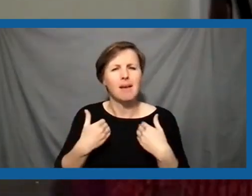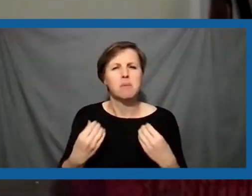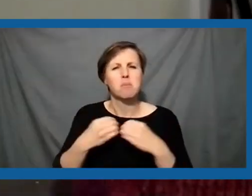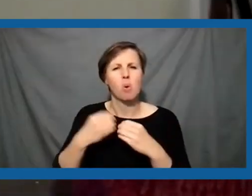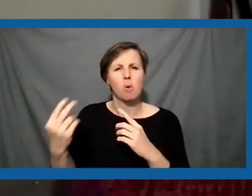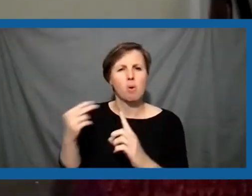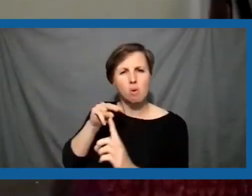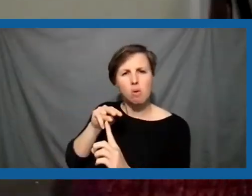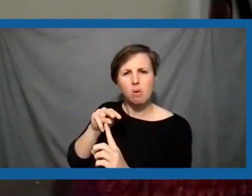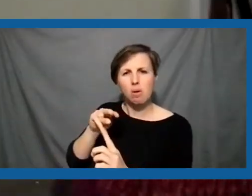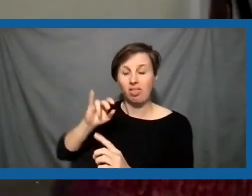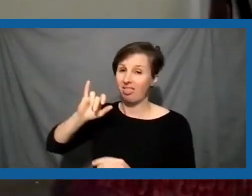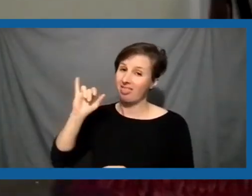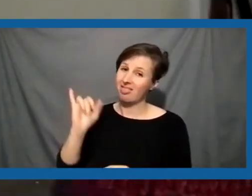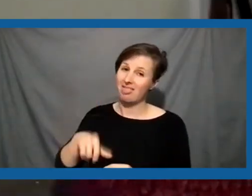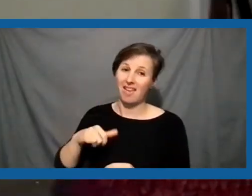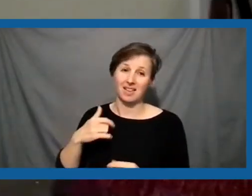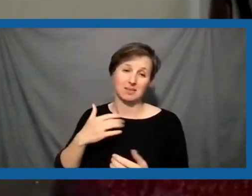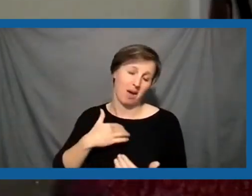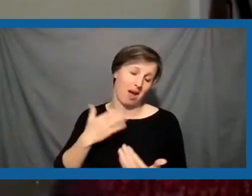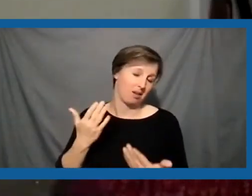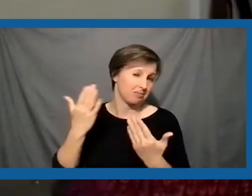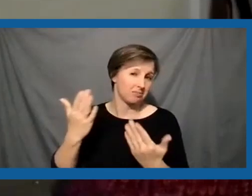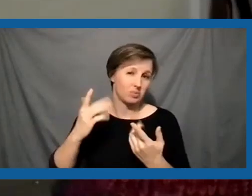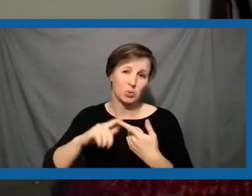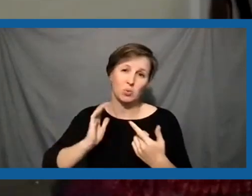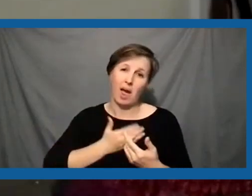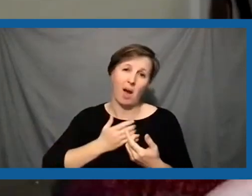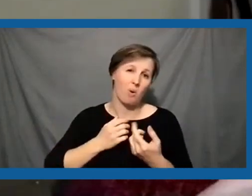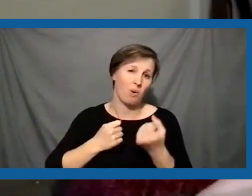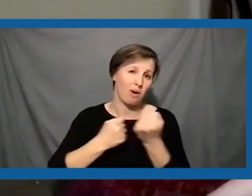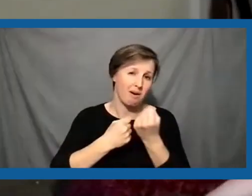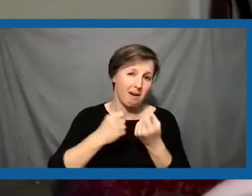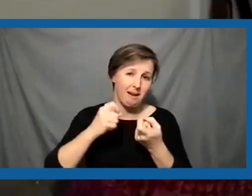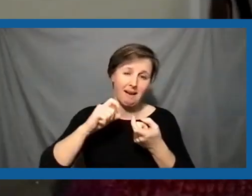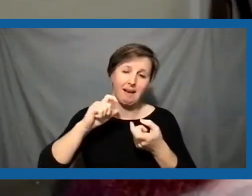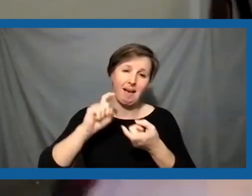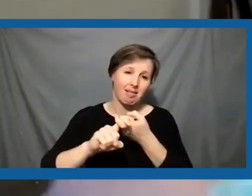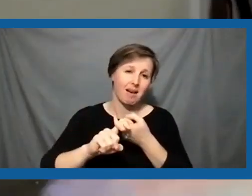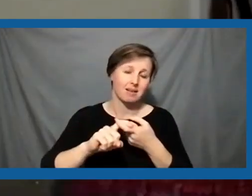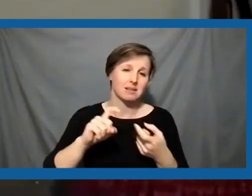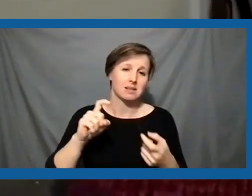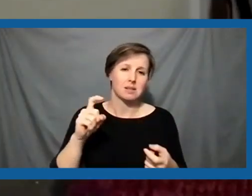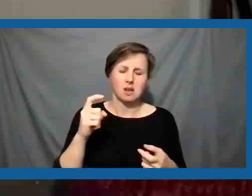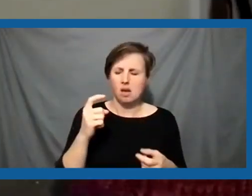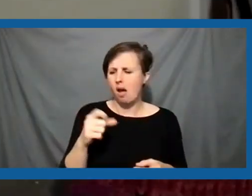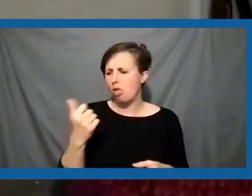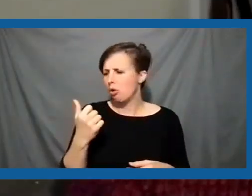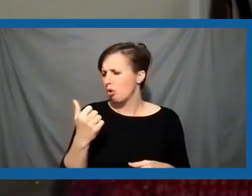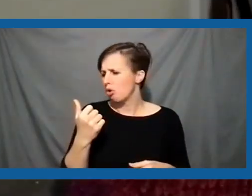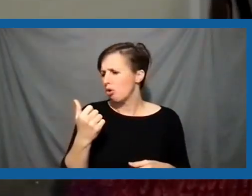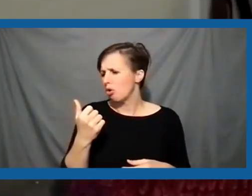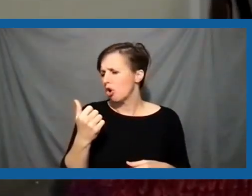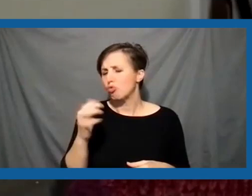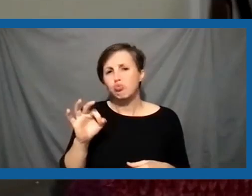that is my number one recommendation to our allies. I would say maybe another tip that